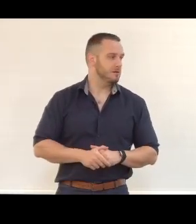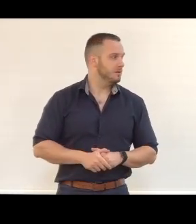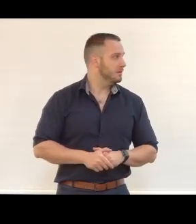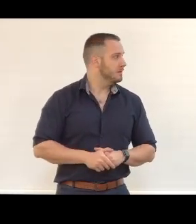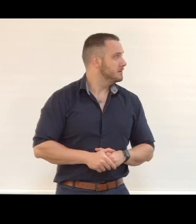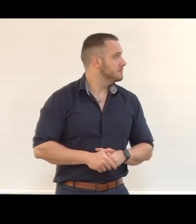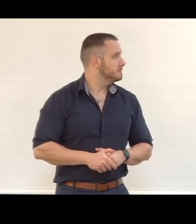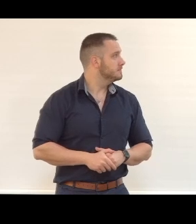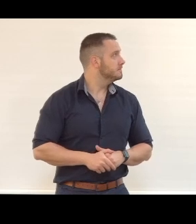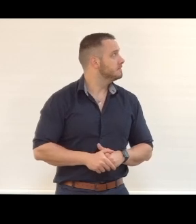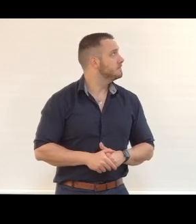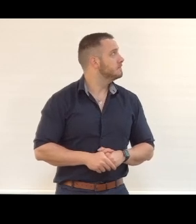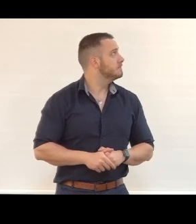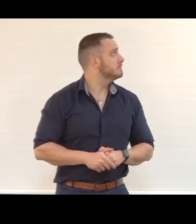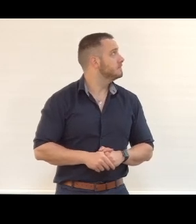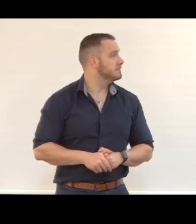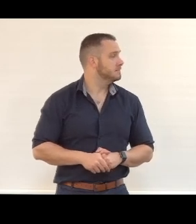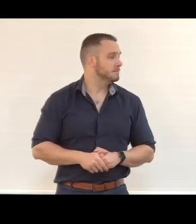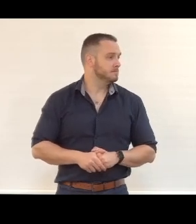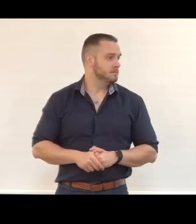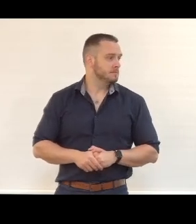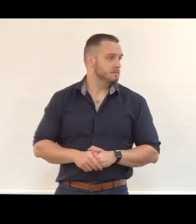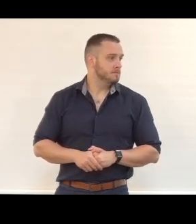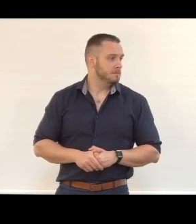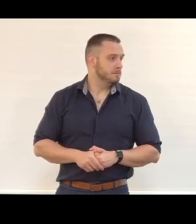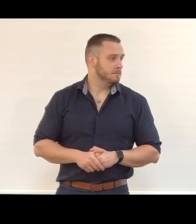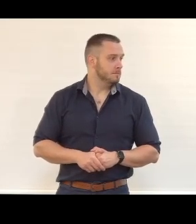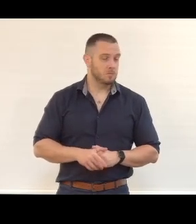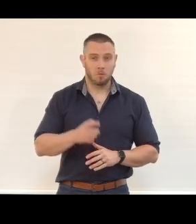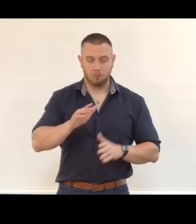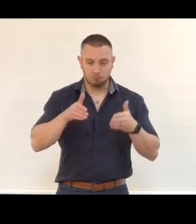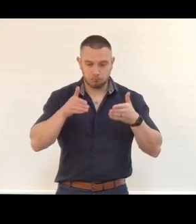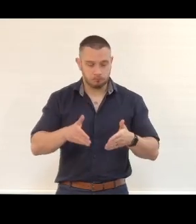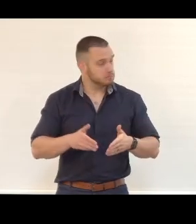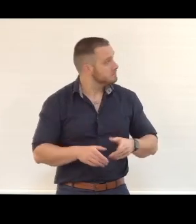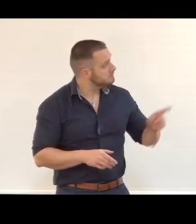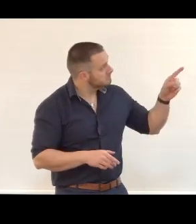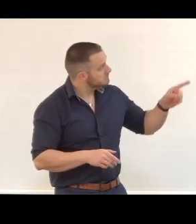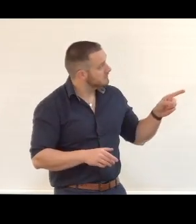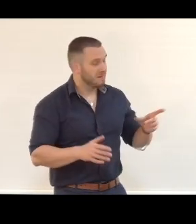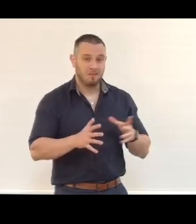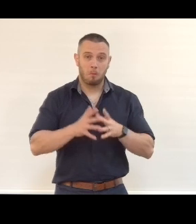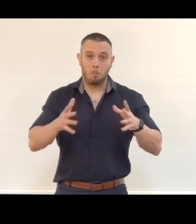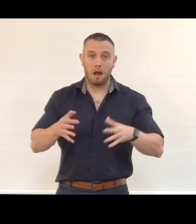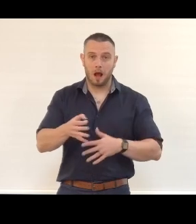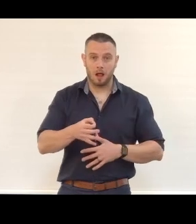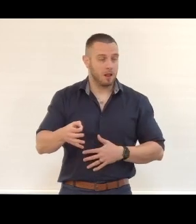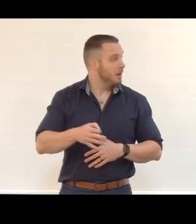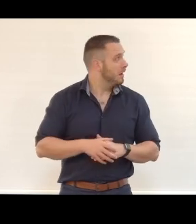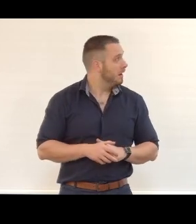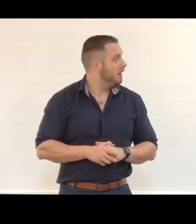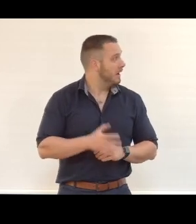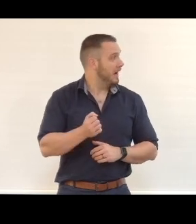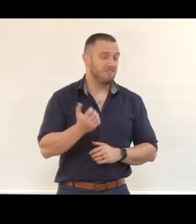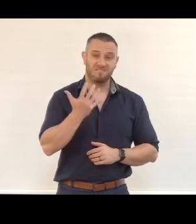the island of Hawai'i, or the Big Island. So if we take a closer look to the Big Island, so there